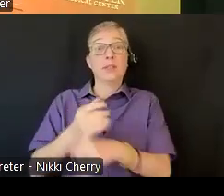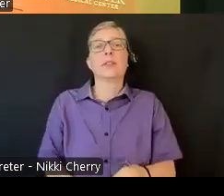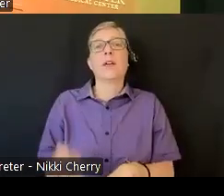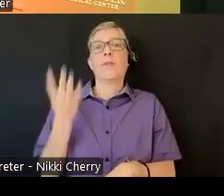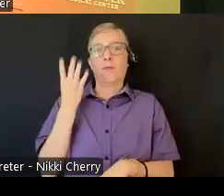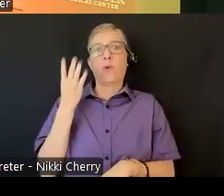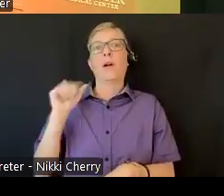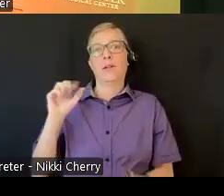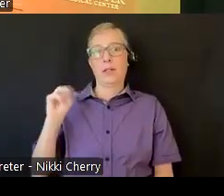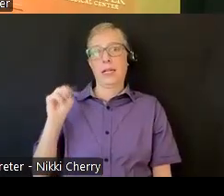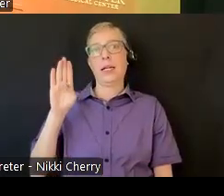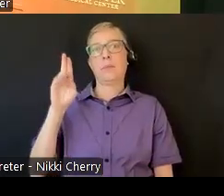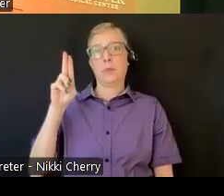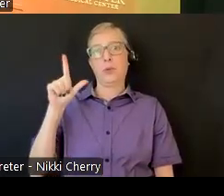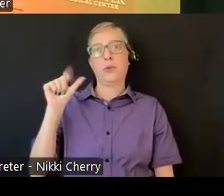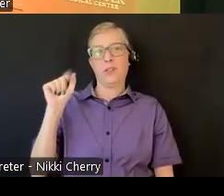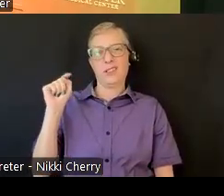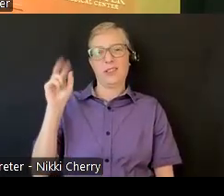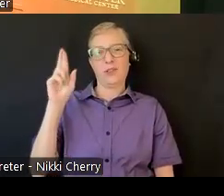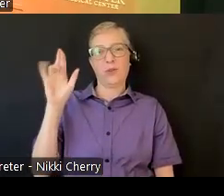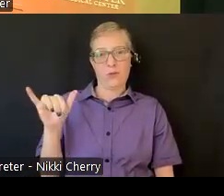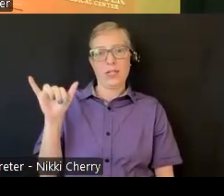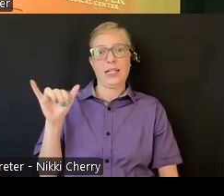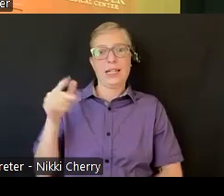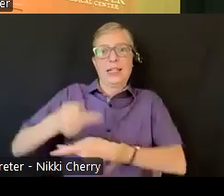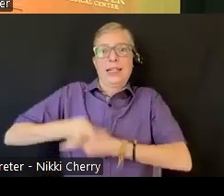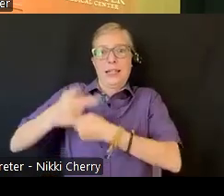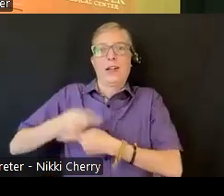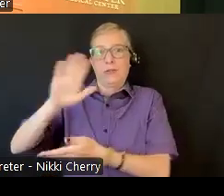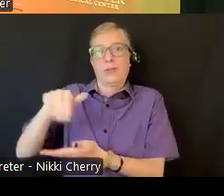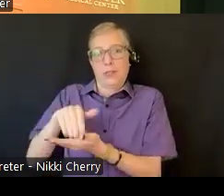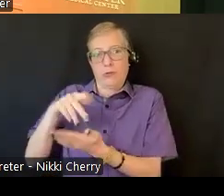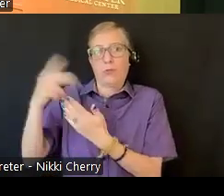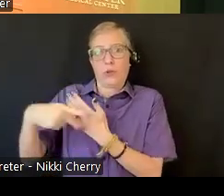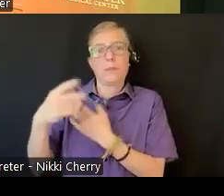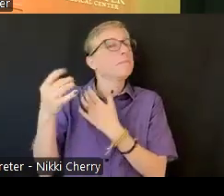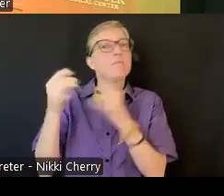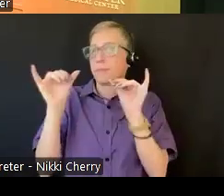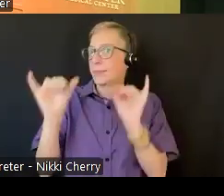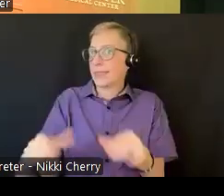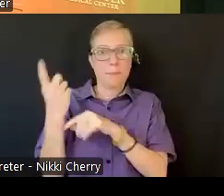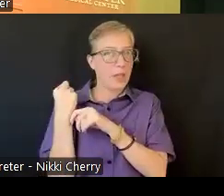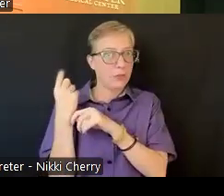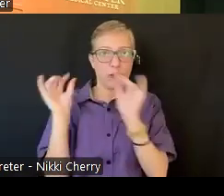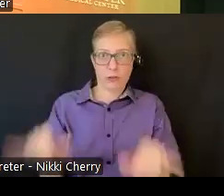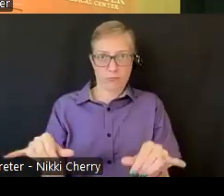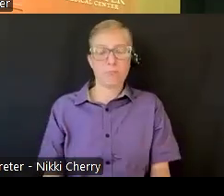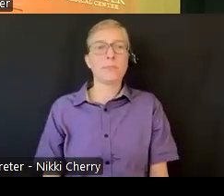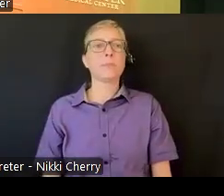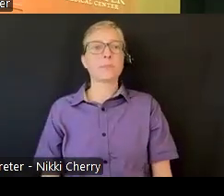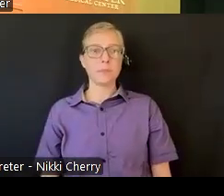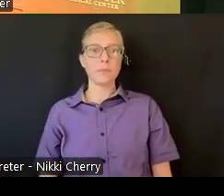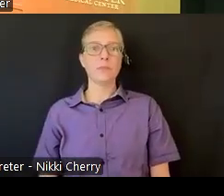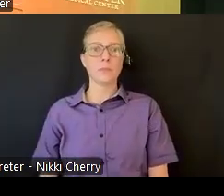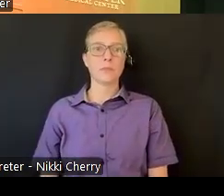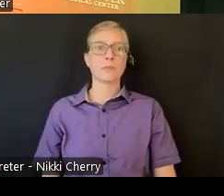center program as it was last year. And overall, as I mentioned,